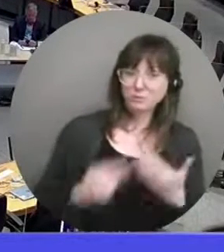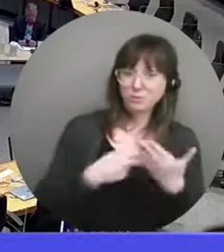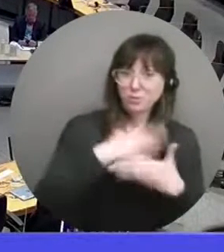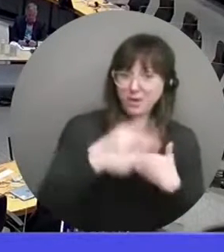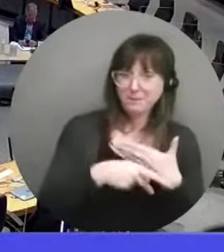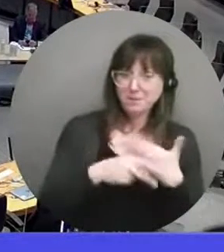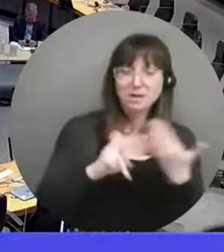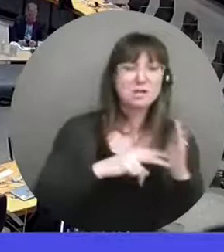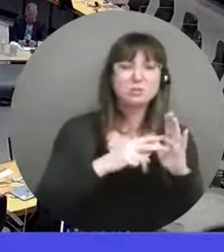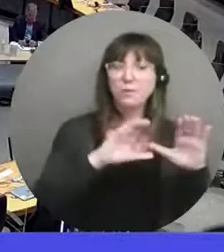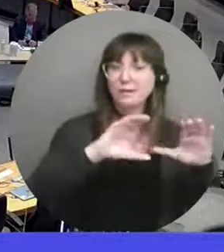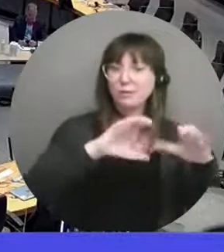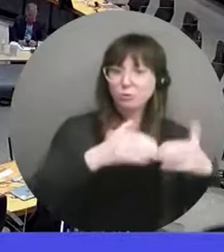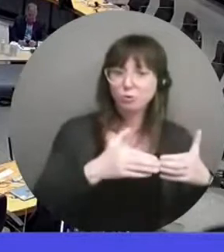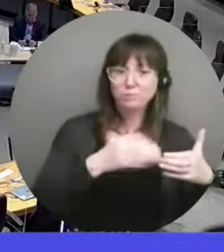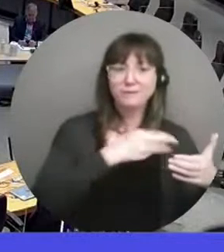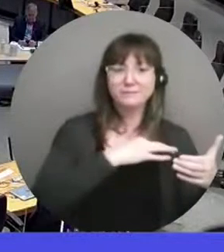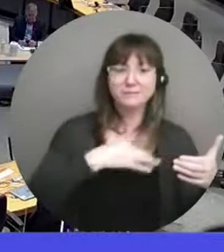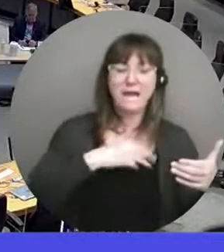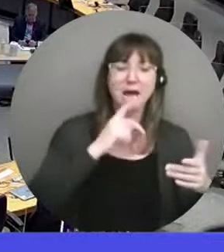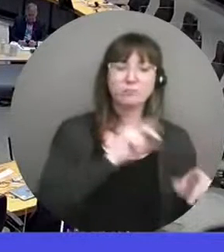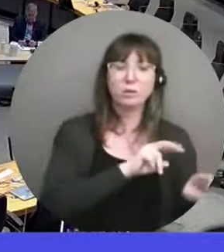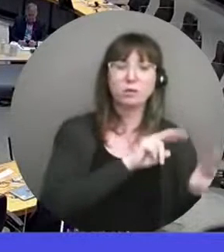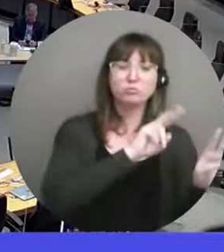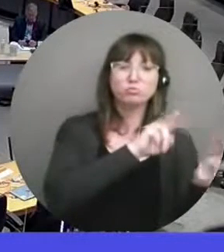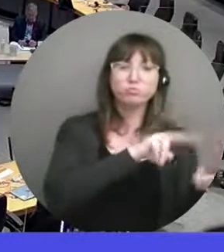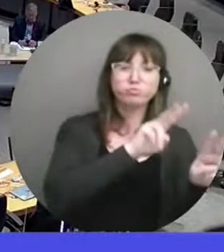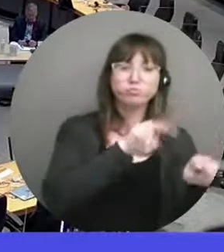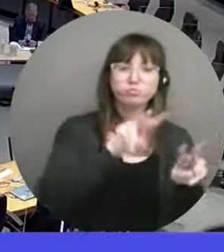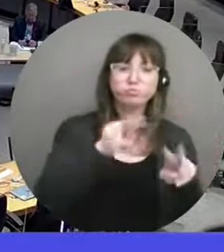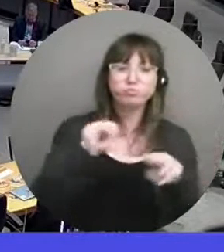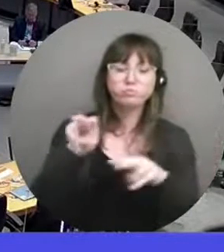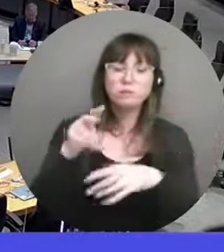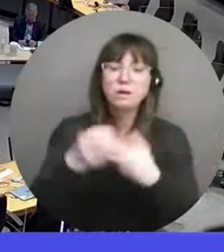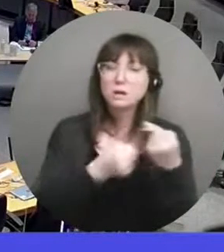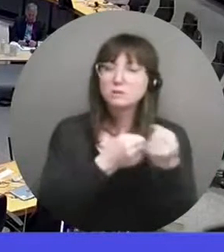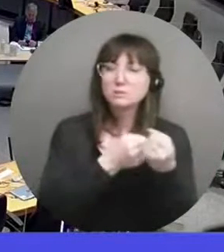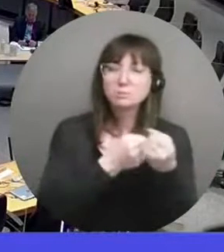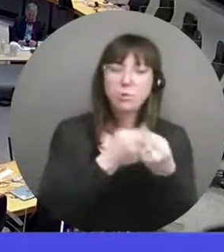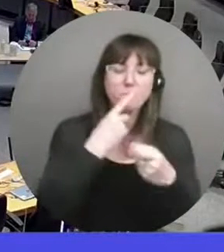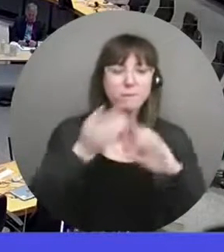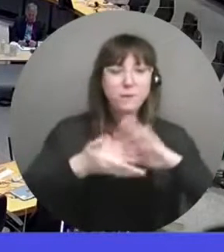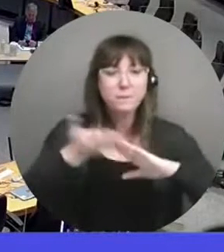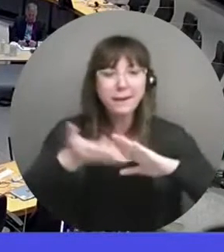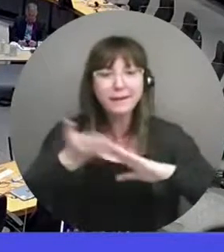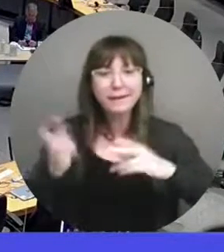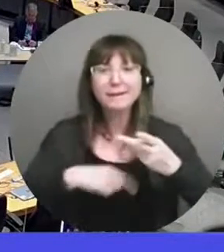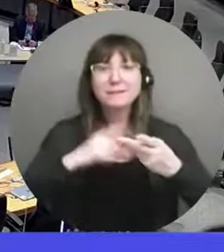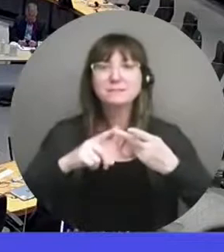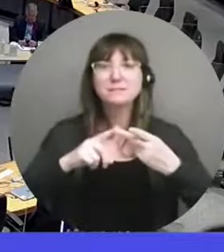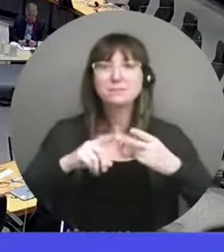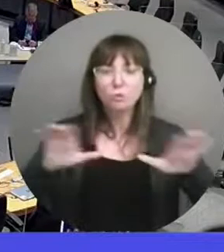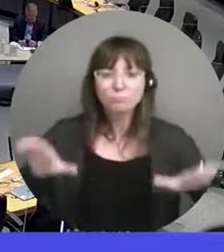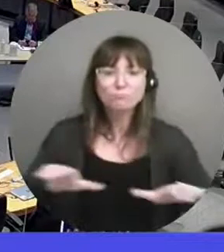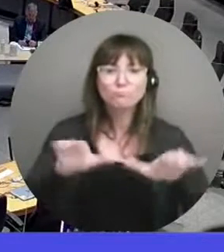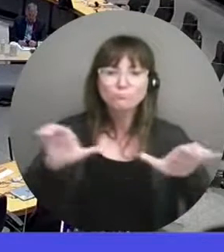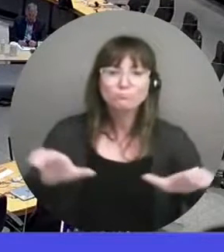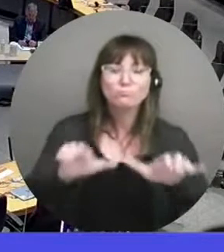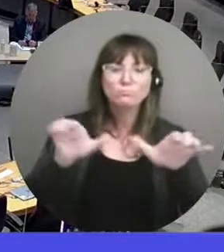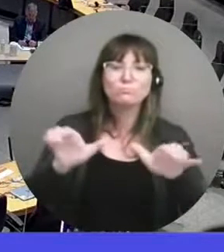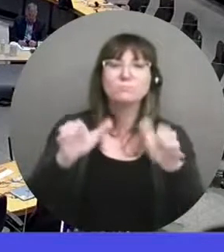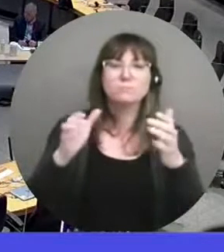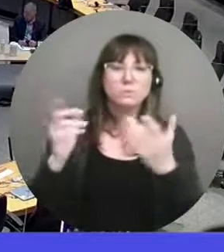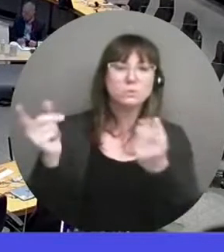crew of staff that will go and assist with maintenance, assist with animation on the outdoor rinks as